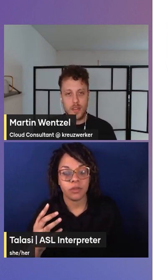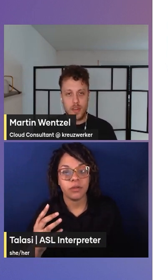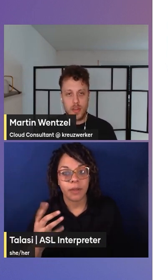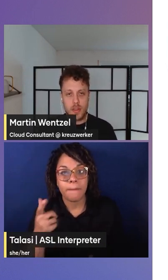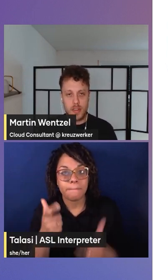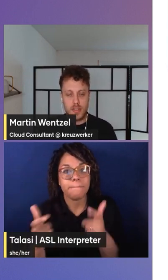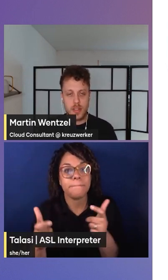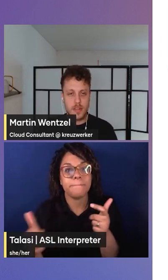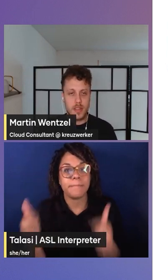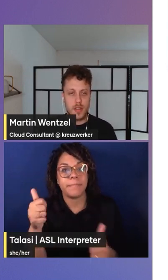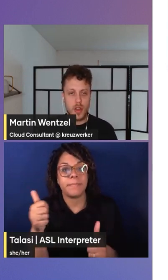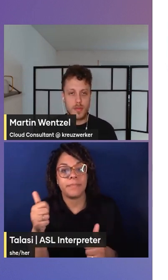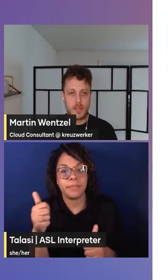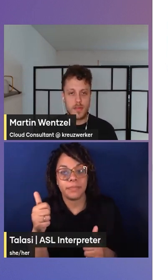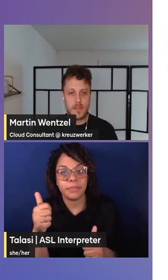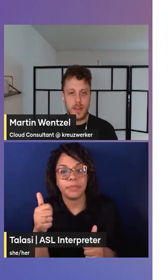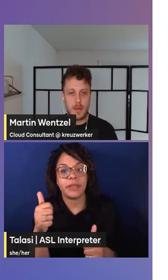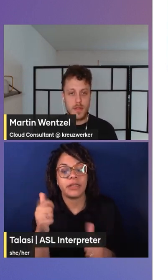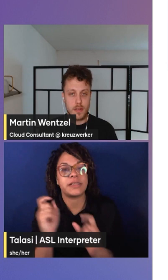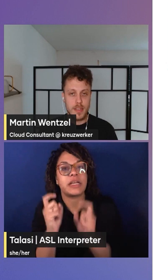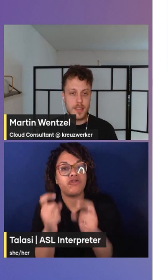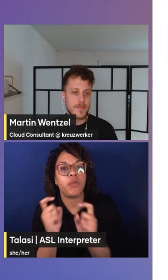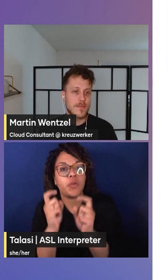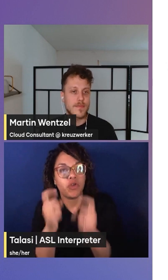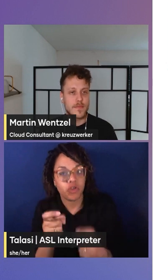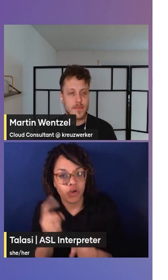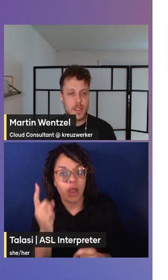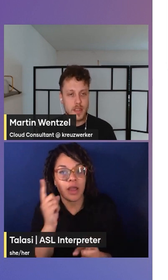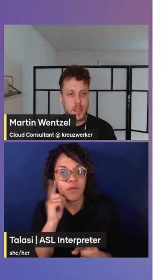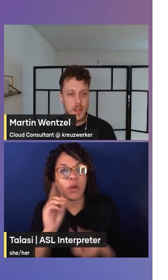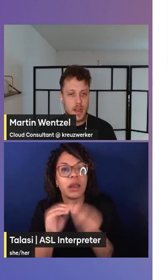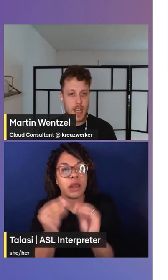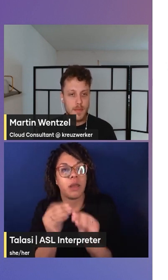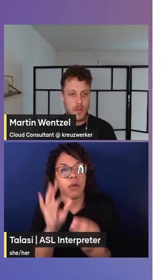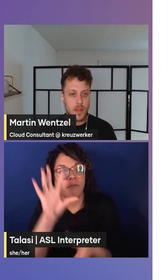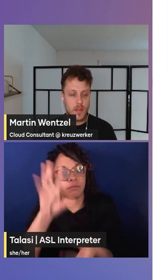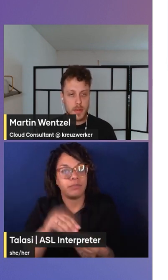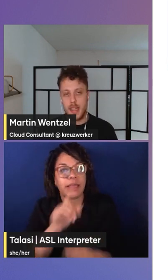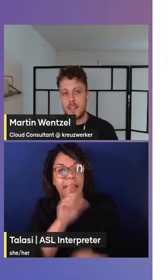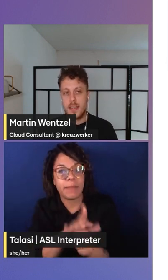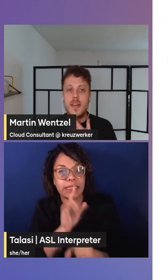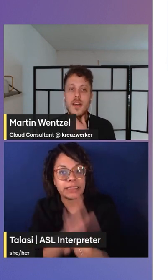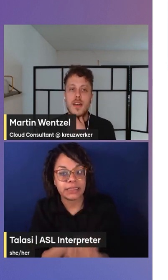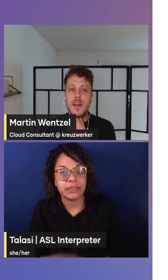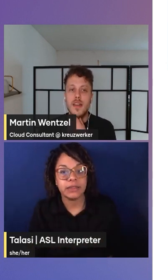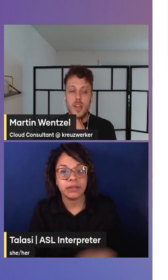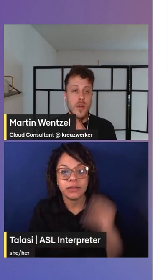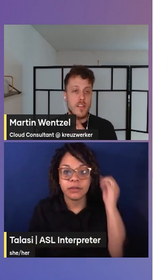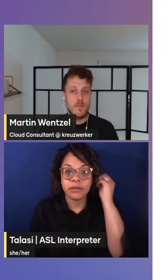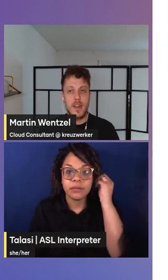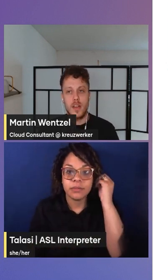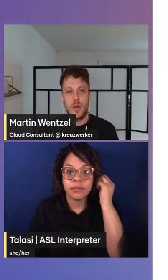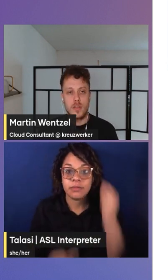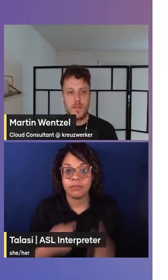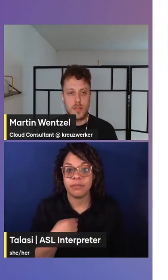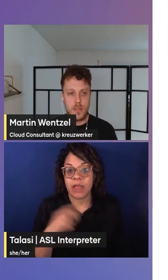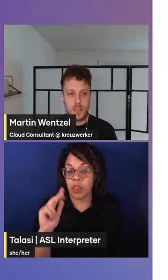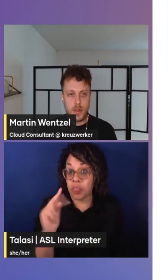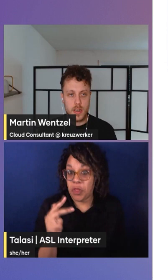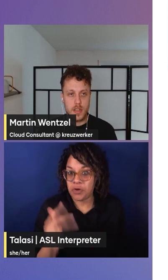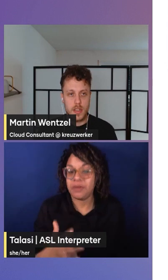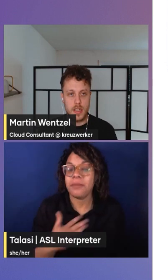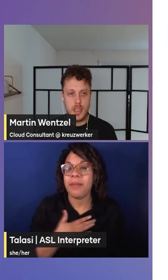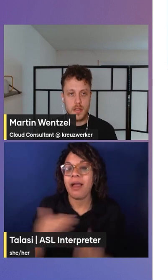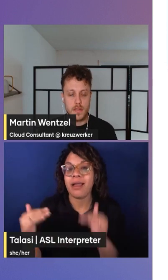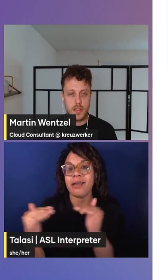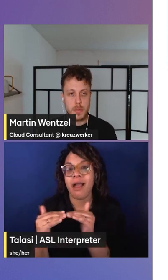biggest contributor in terms of a number of commits. I'm on 3rd place, and a colleague of mine, also from